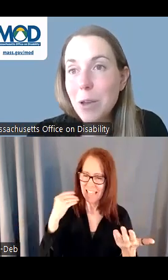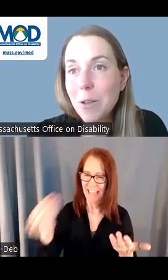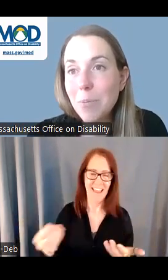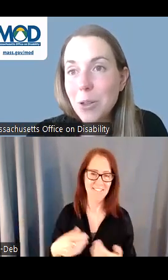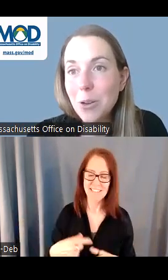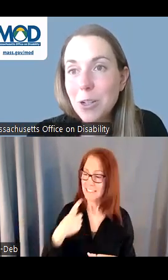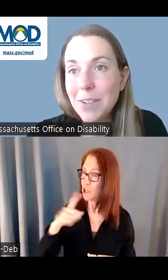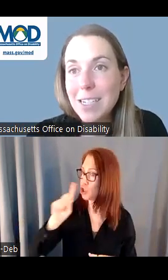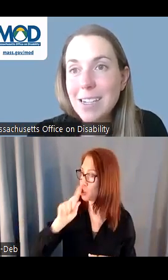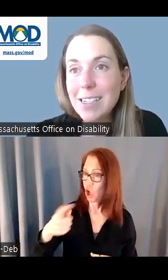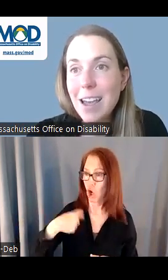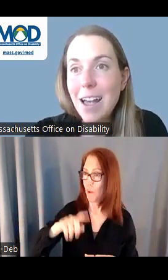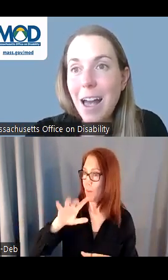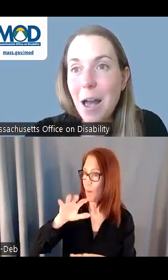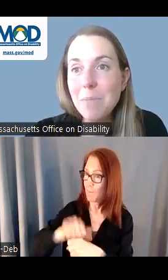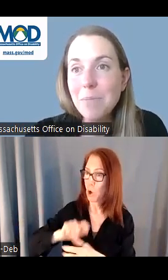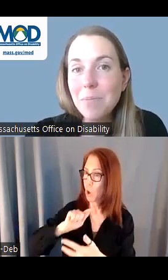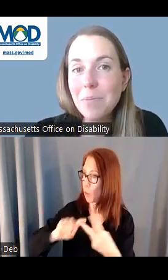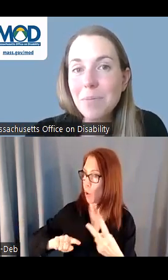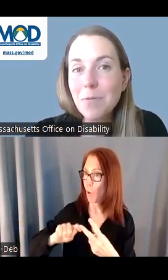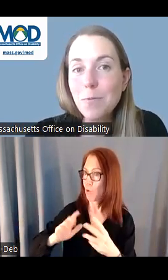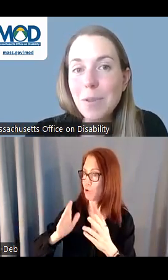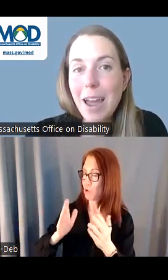sure, we will book those services and